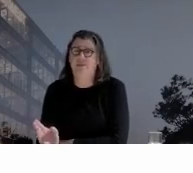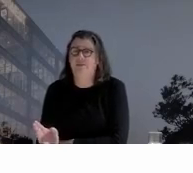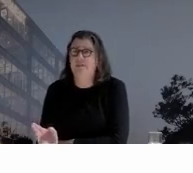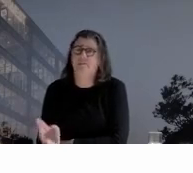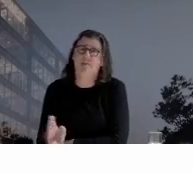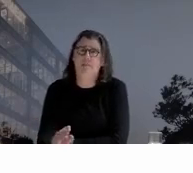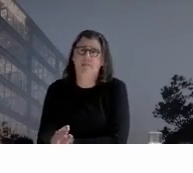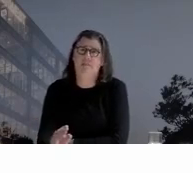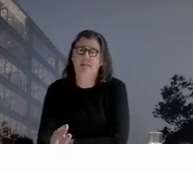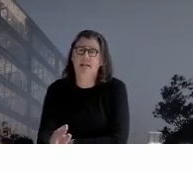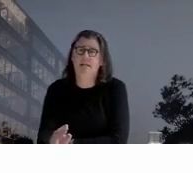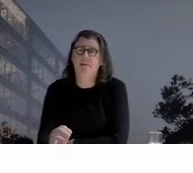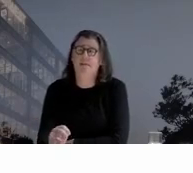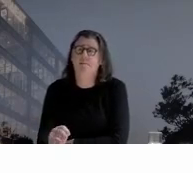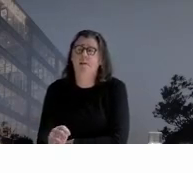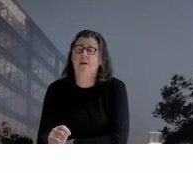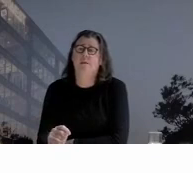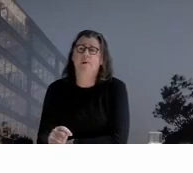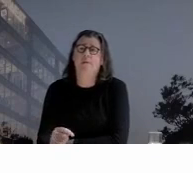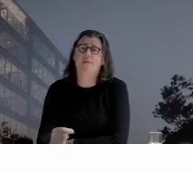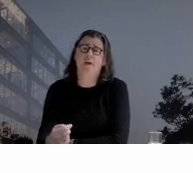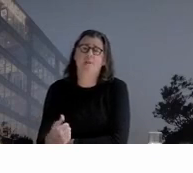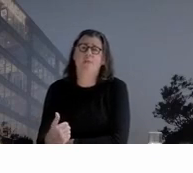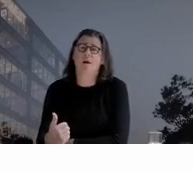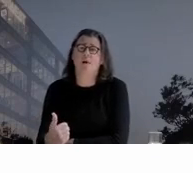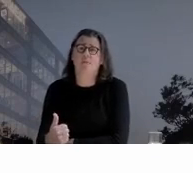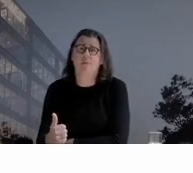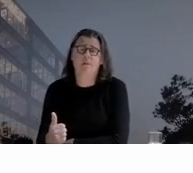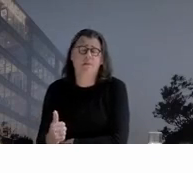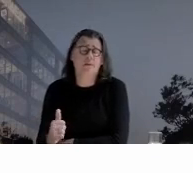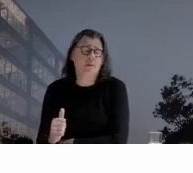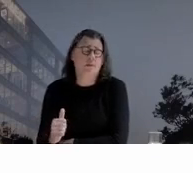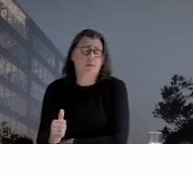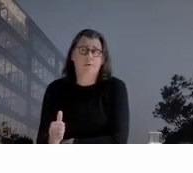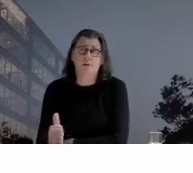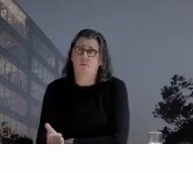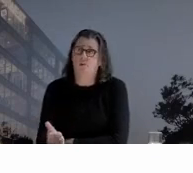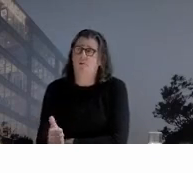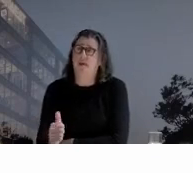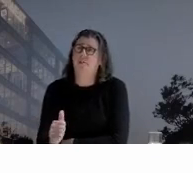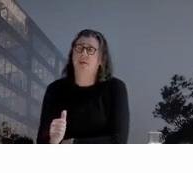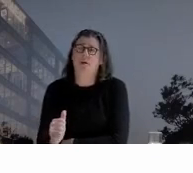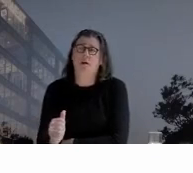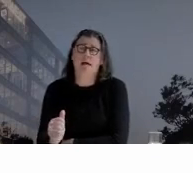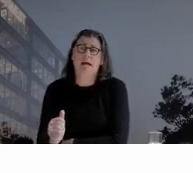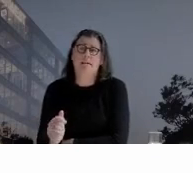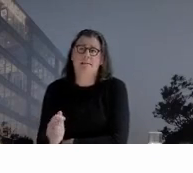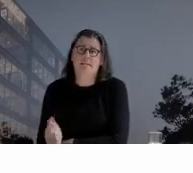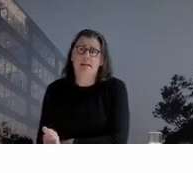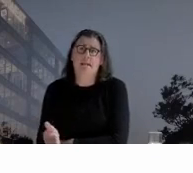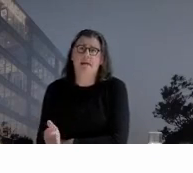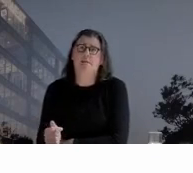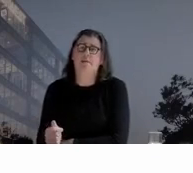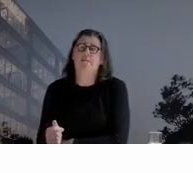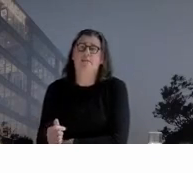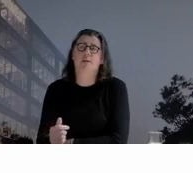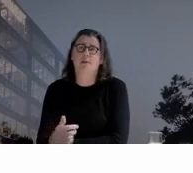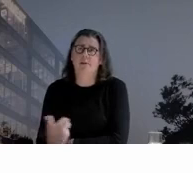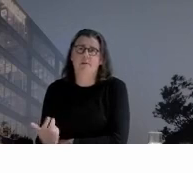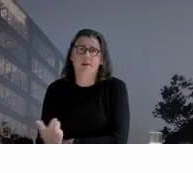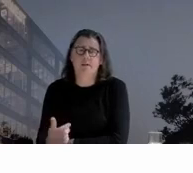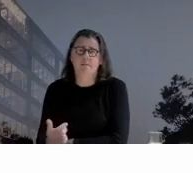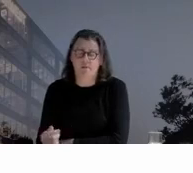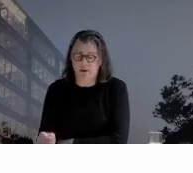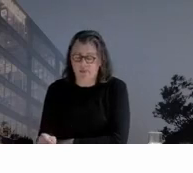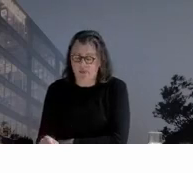obviously, the GRC is going to be different to the aluminium, but in terms of the window wall ratio and the aesthetic outcomes, they're